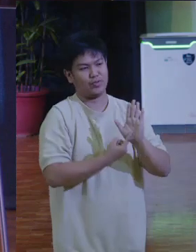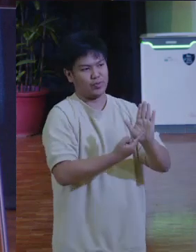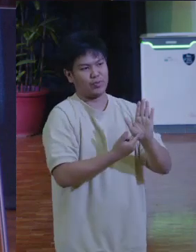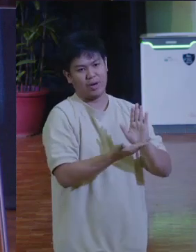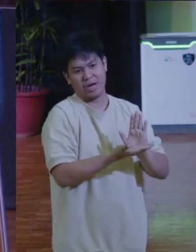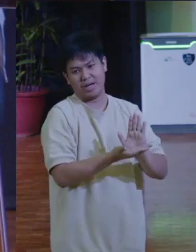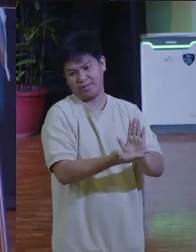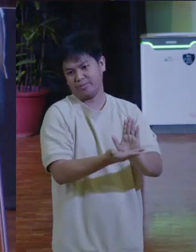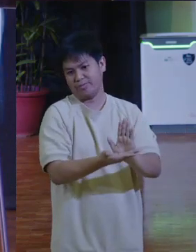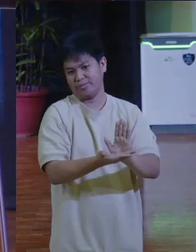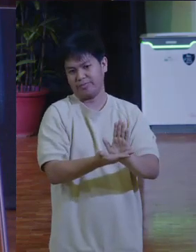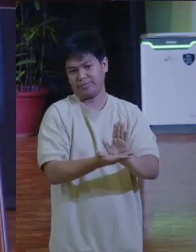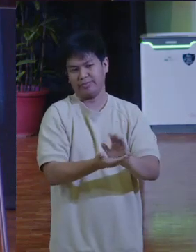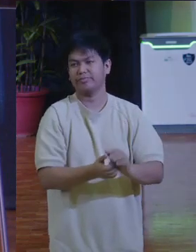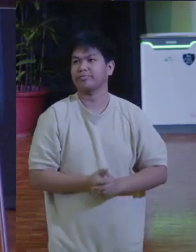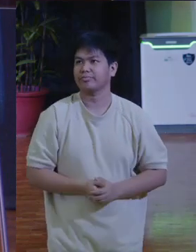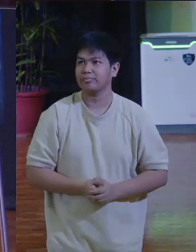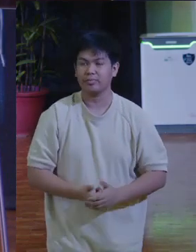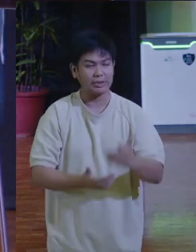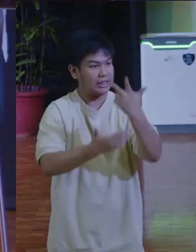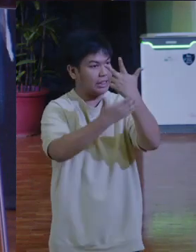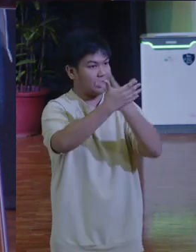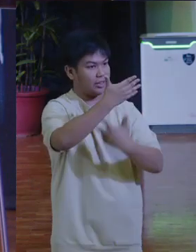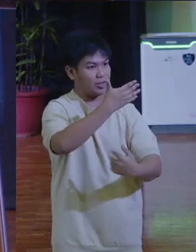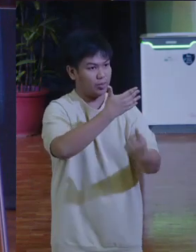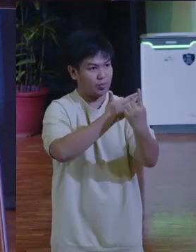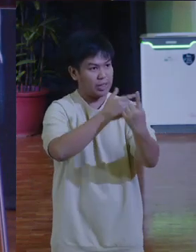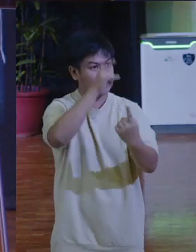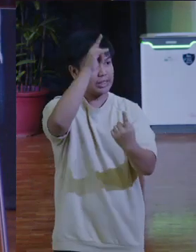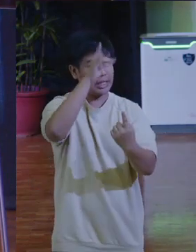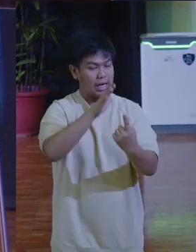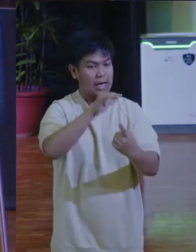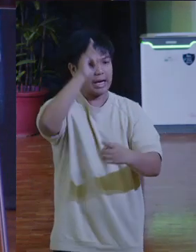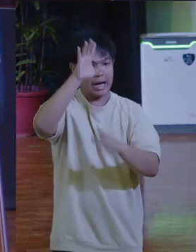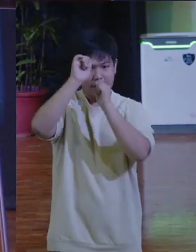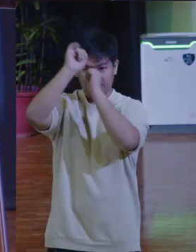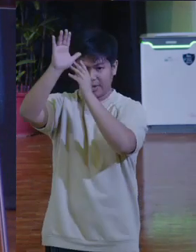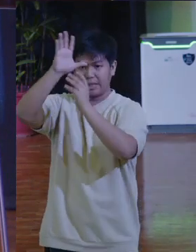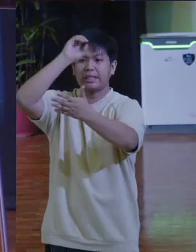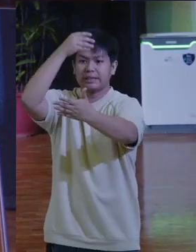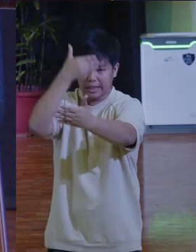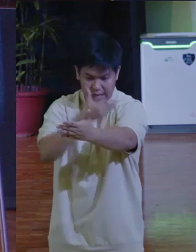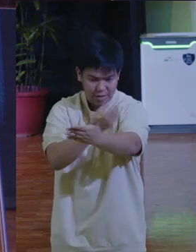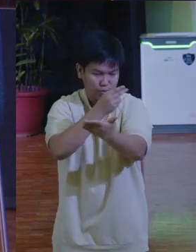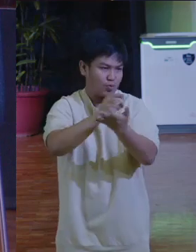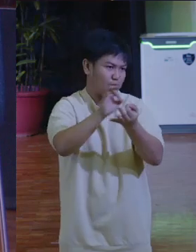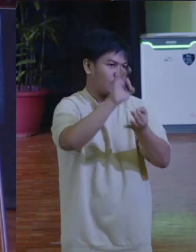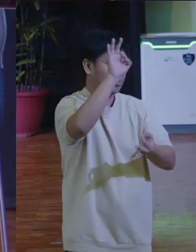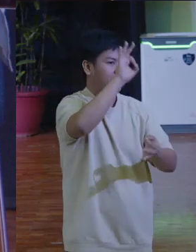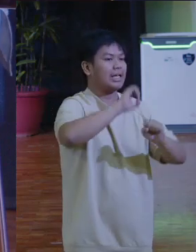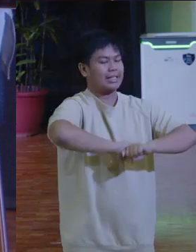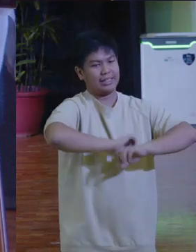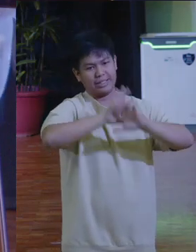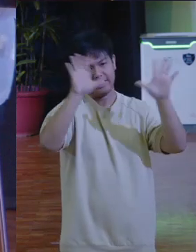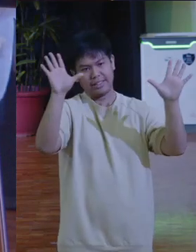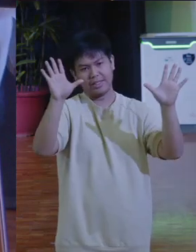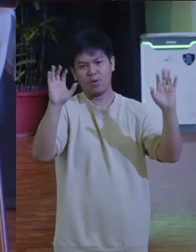Ang tatlong persona ng ating triune God. No? At ito